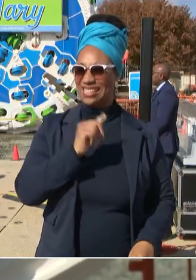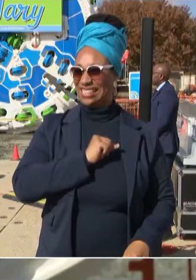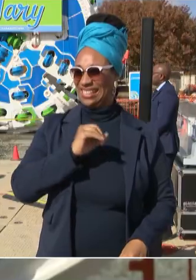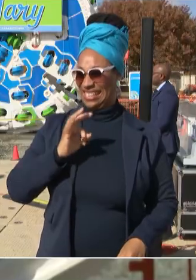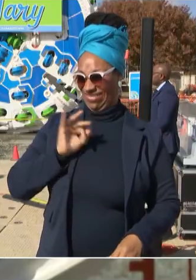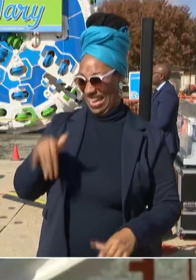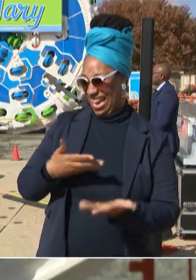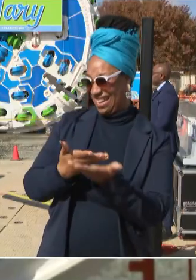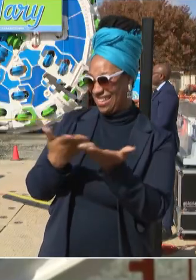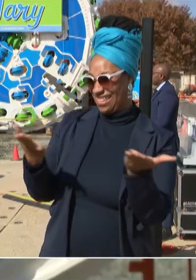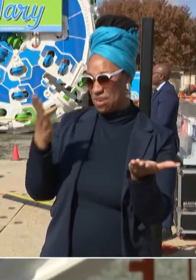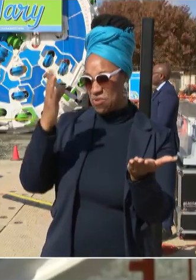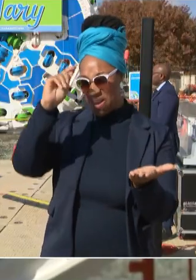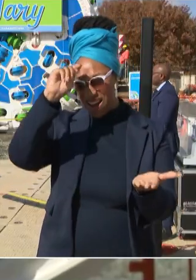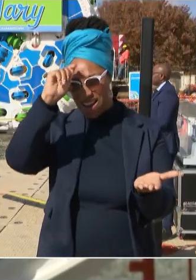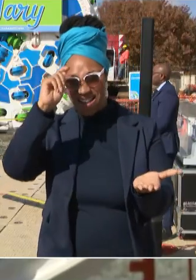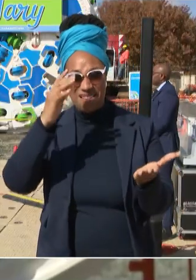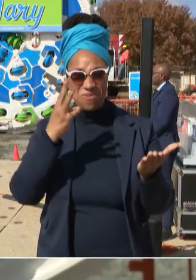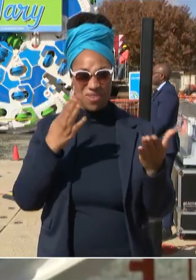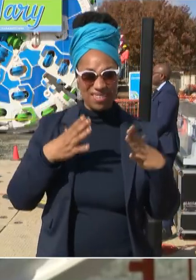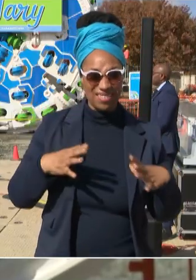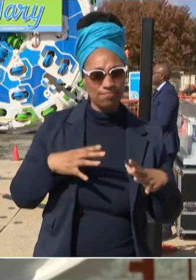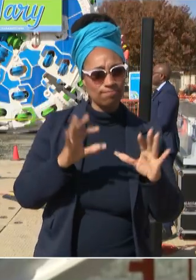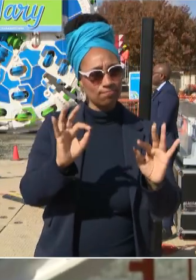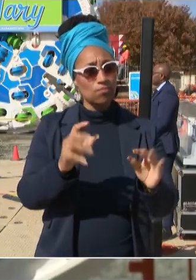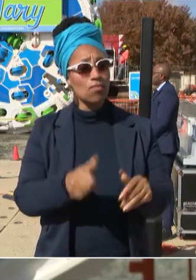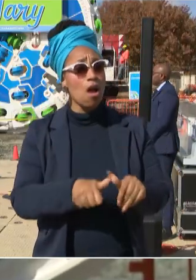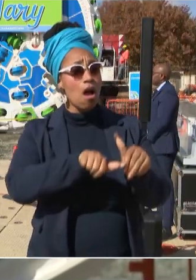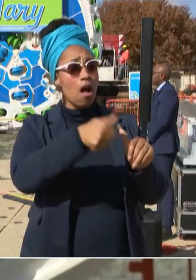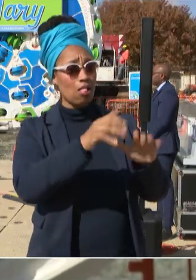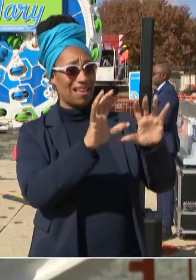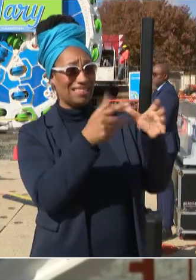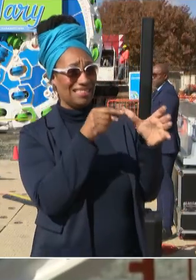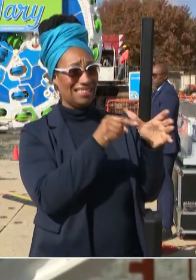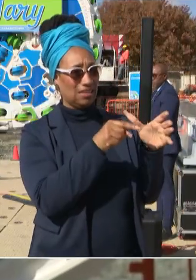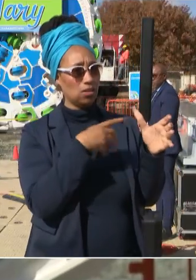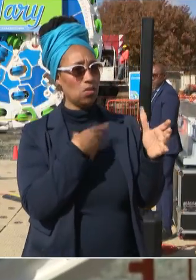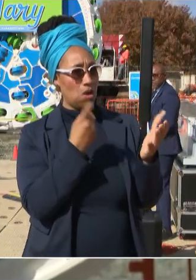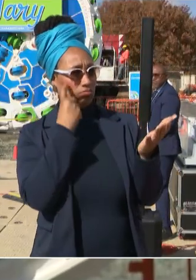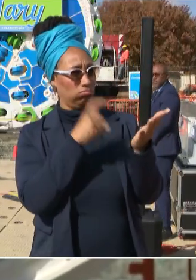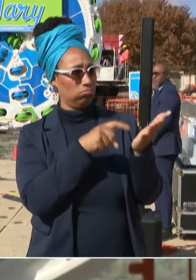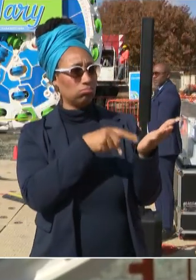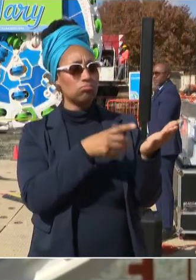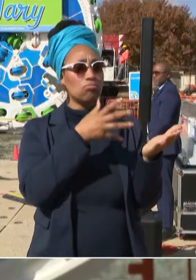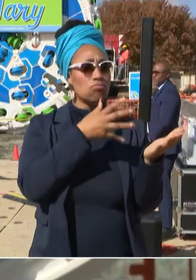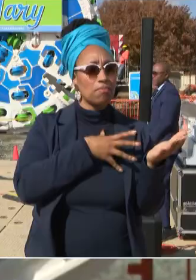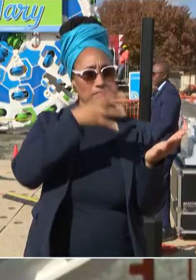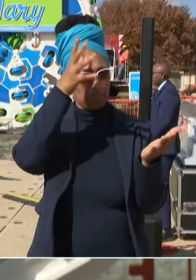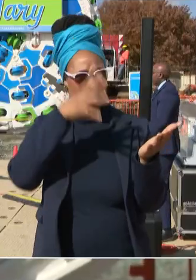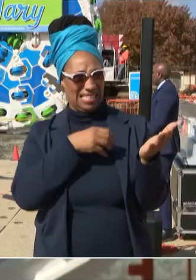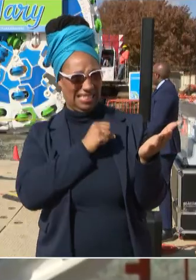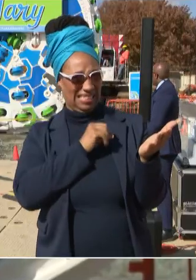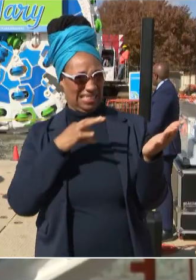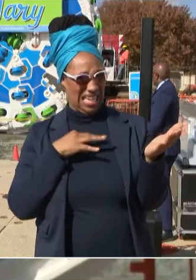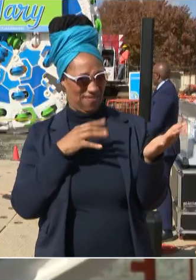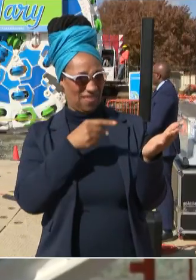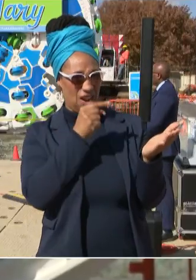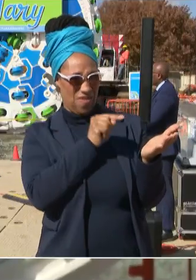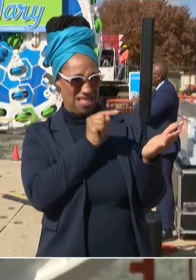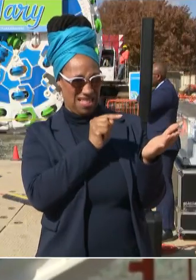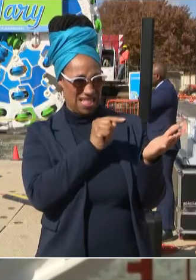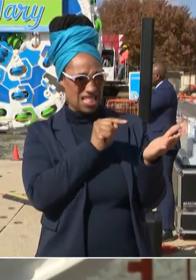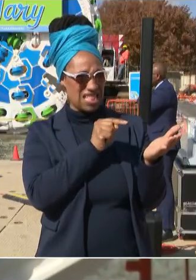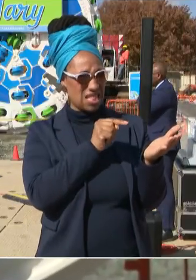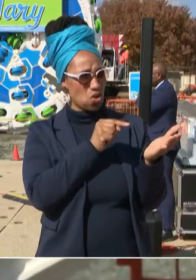And then the other group I want to acknowledge are these men and women over here on this side. These are our partners that you see here on the side of the